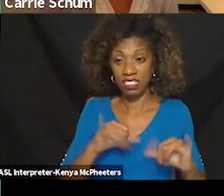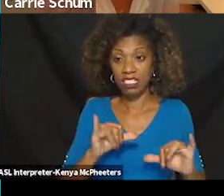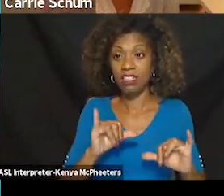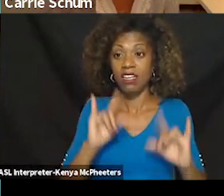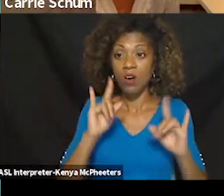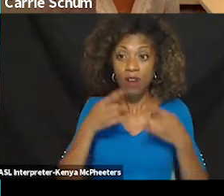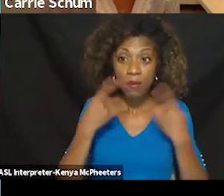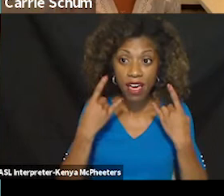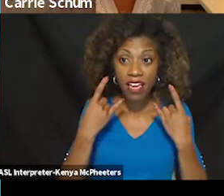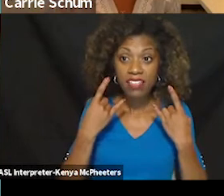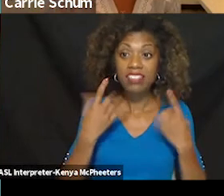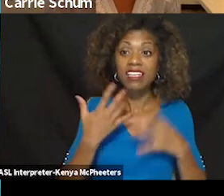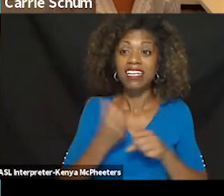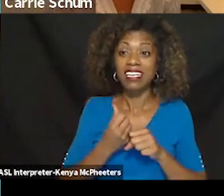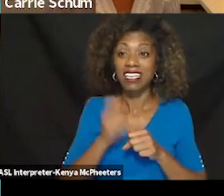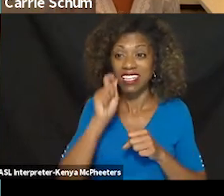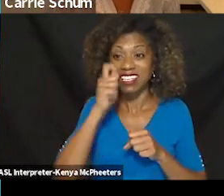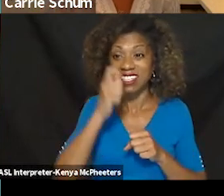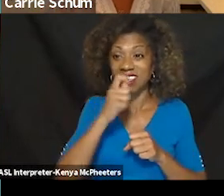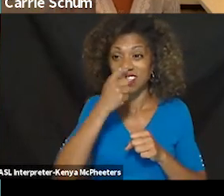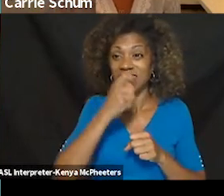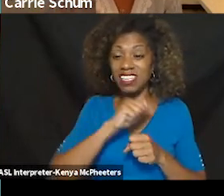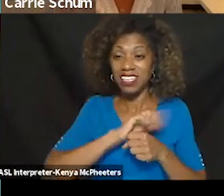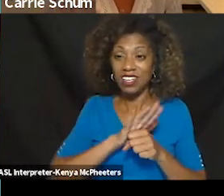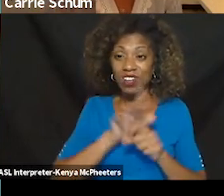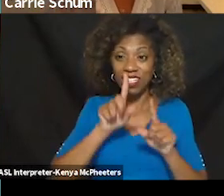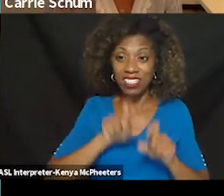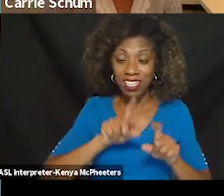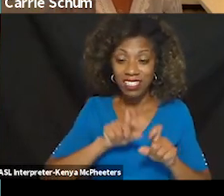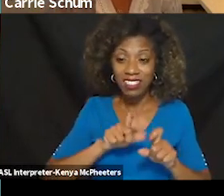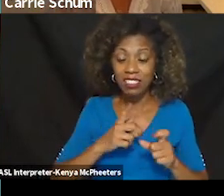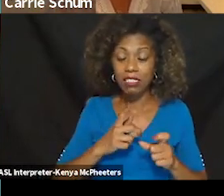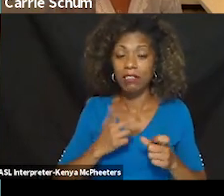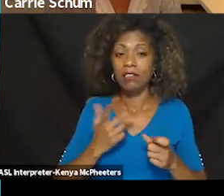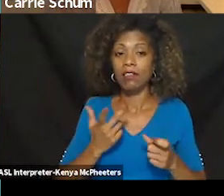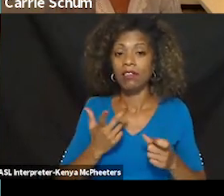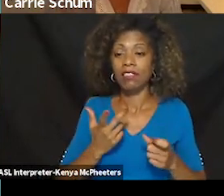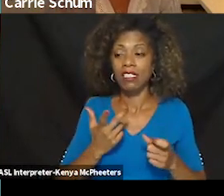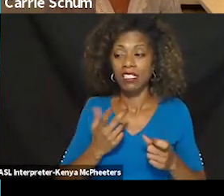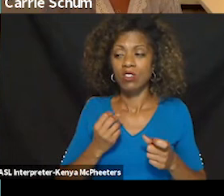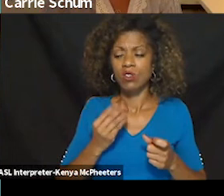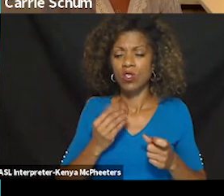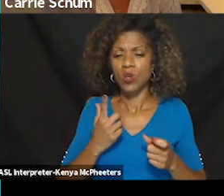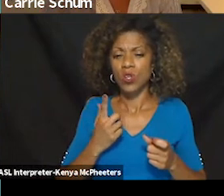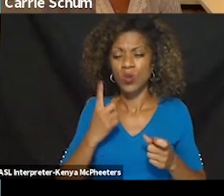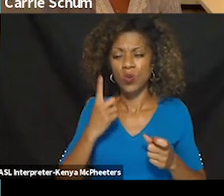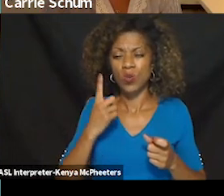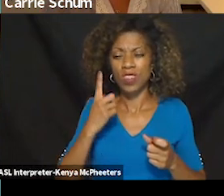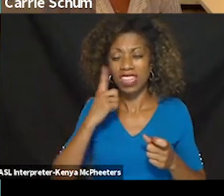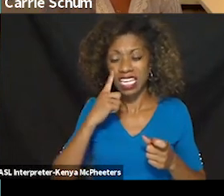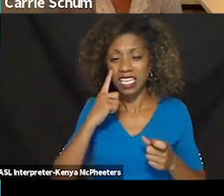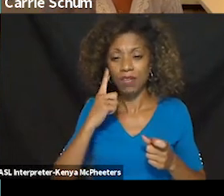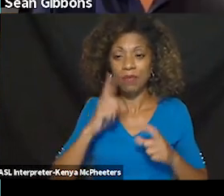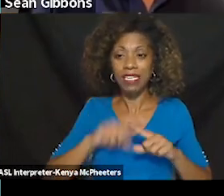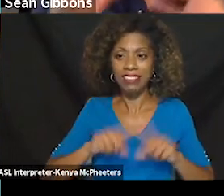distanced if it were recommended to them. And I think that, again, is sort of heartening and not what you hear a whole lot from people about these